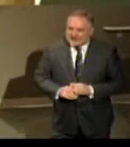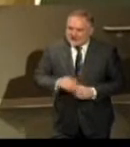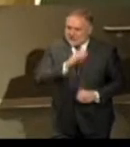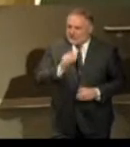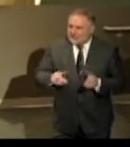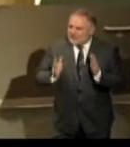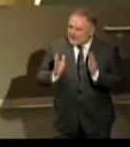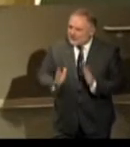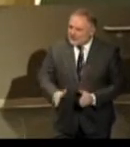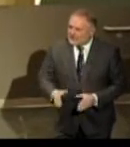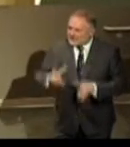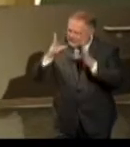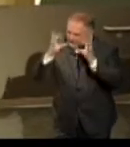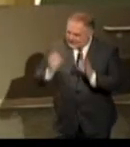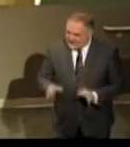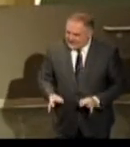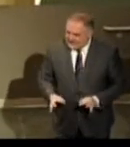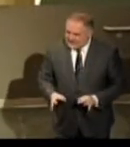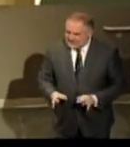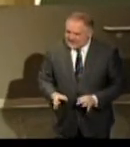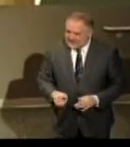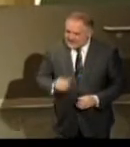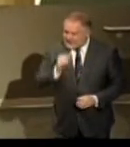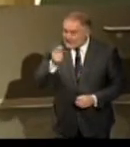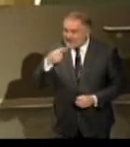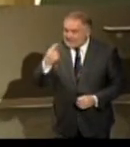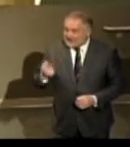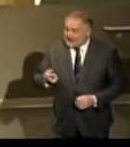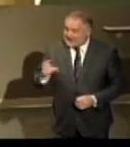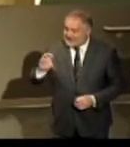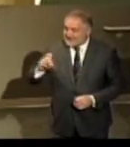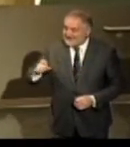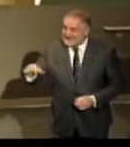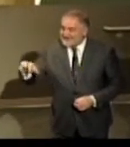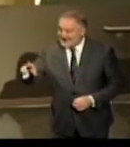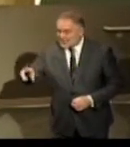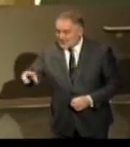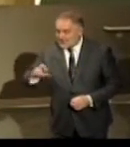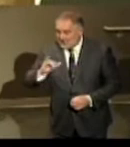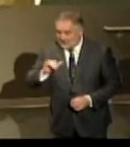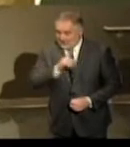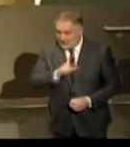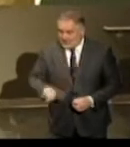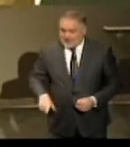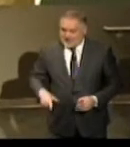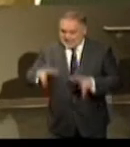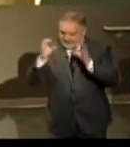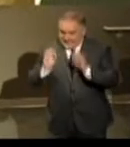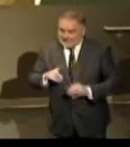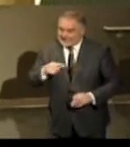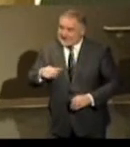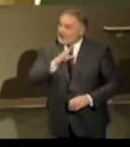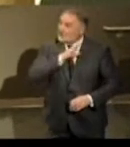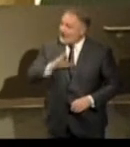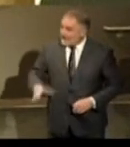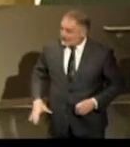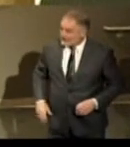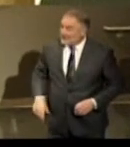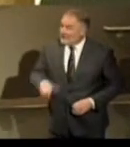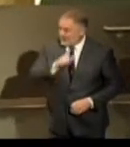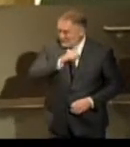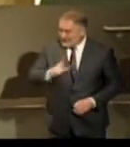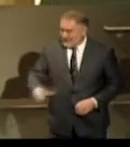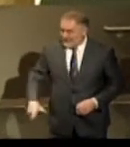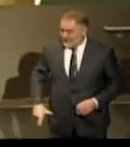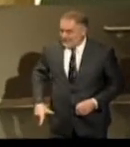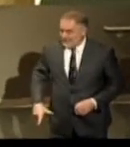those Christians, they decided they were not going to say Caesar is Lord. They would say Christos is Lord, Christ is Lord. They said, well, if you don't say Caesar's Lord, we're going